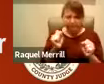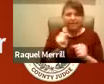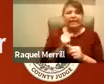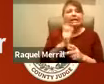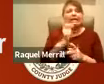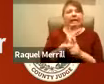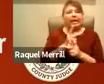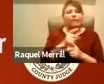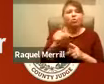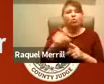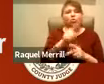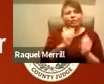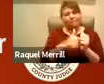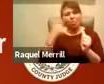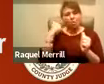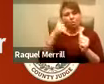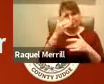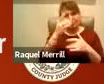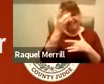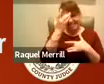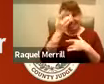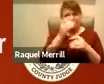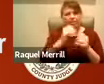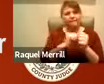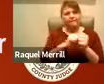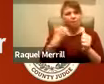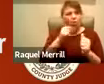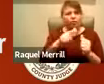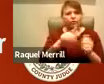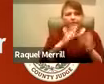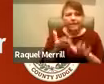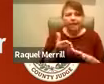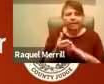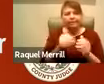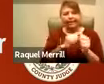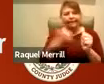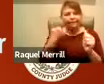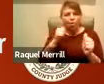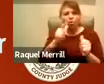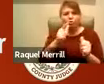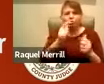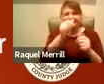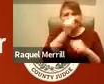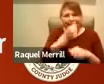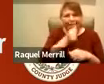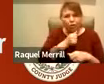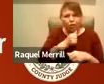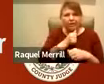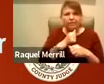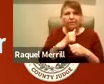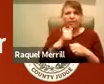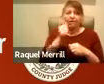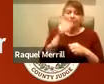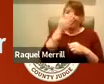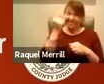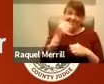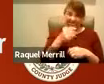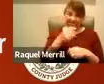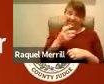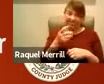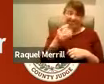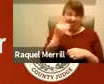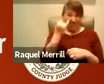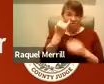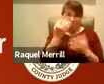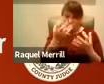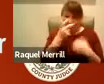getting this disease, keeping you from dying, keeping you from suffering. Because if you want to see misery, go to